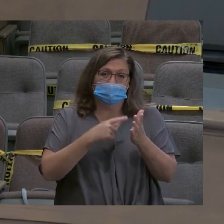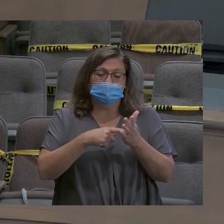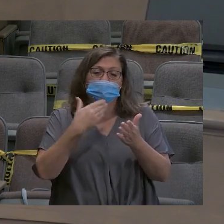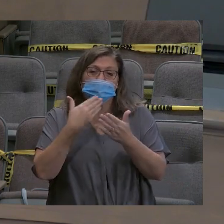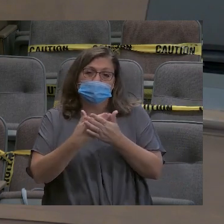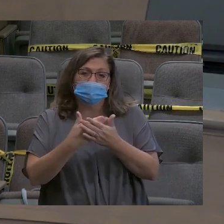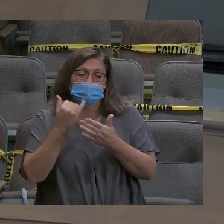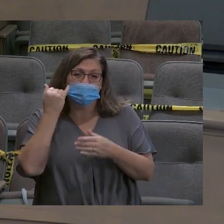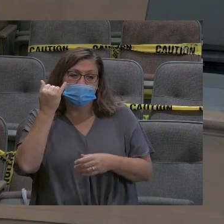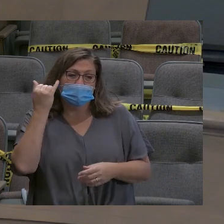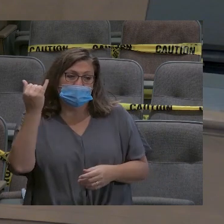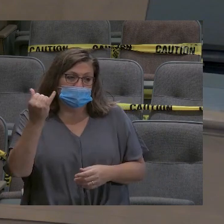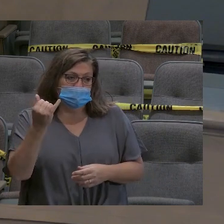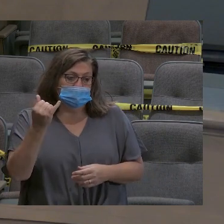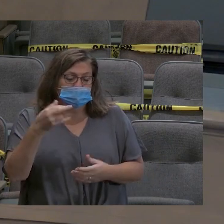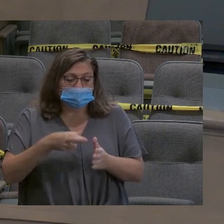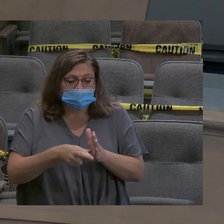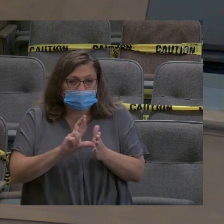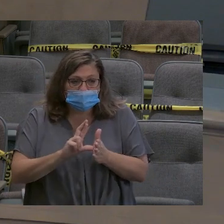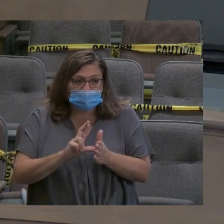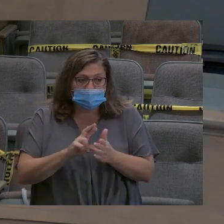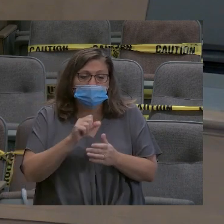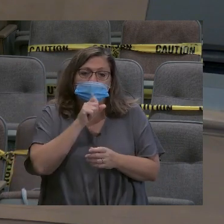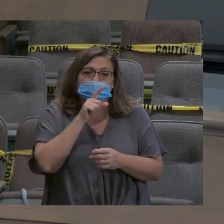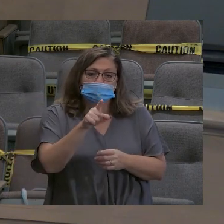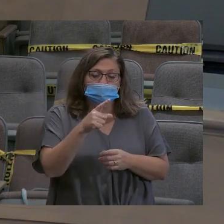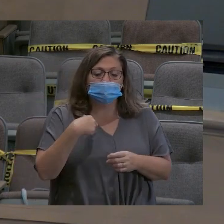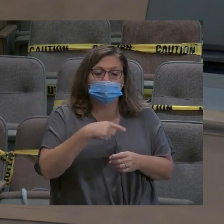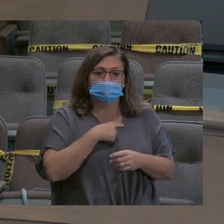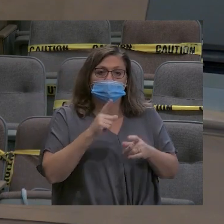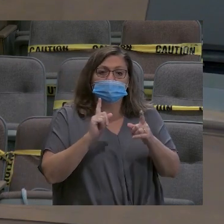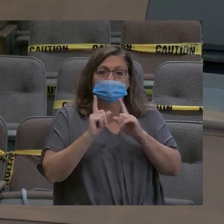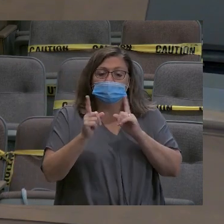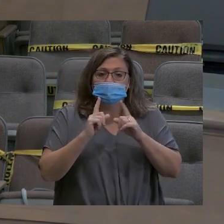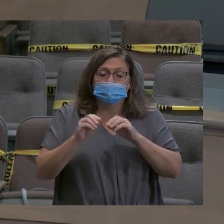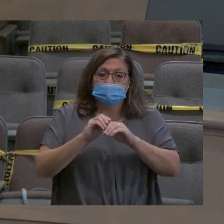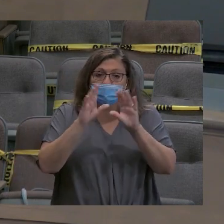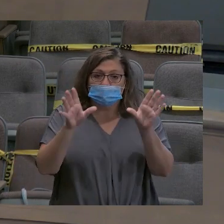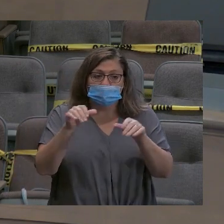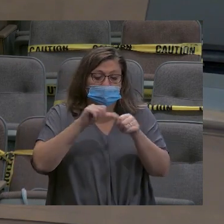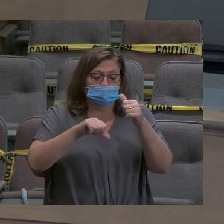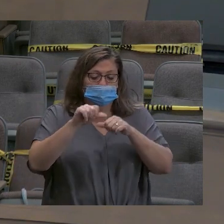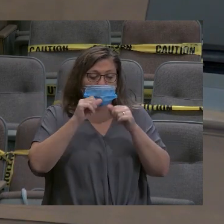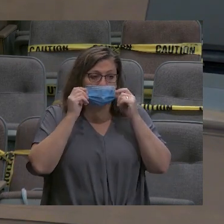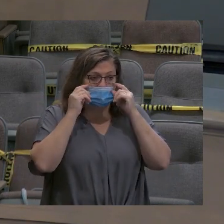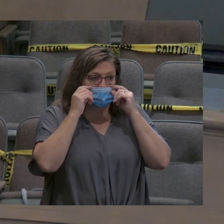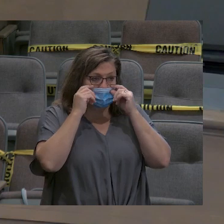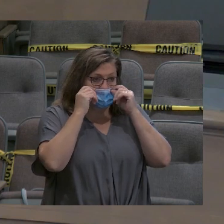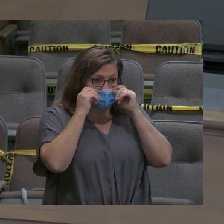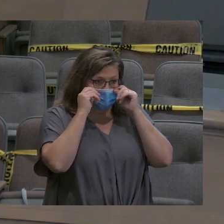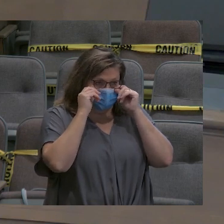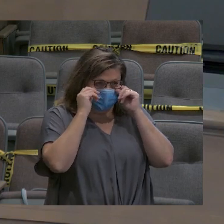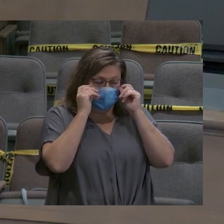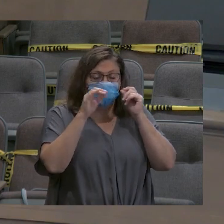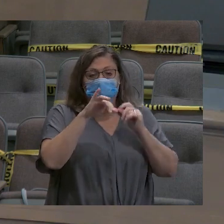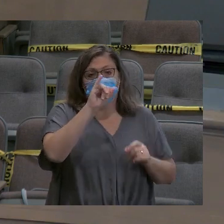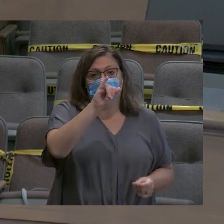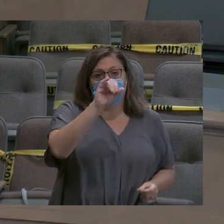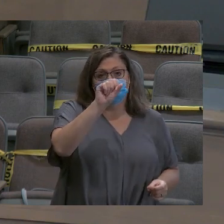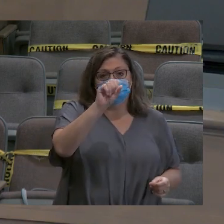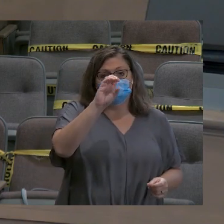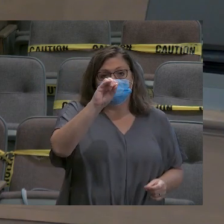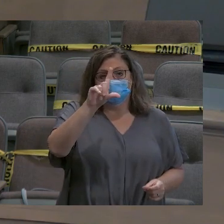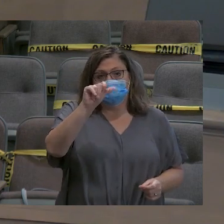and review to make sure that we're speaking clearly to one another. So I want to talk about the terms of isolation and